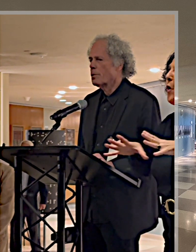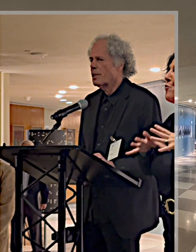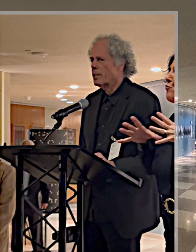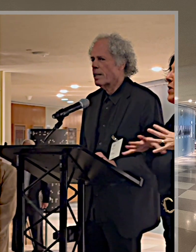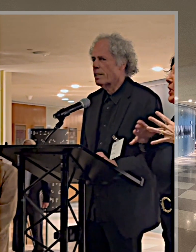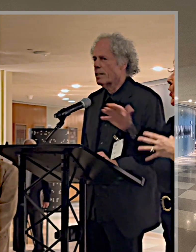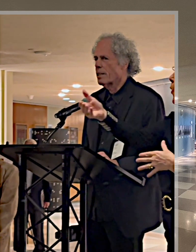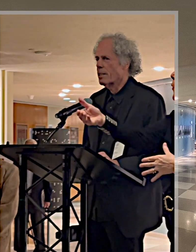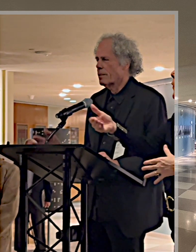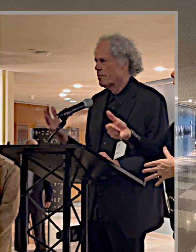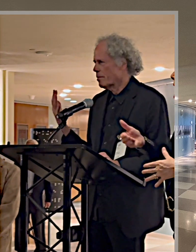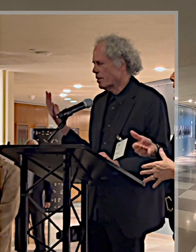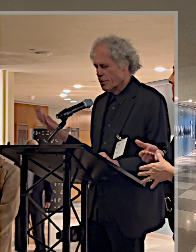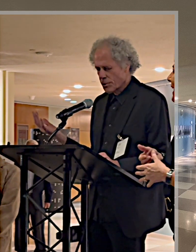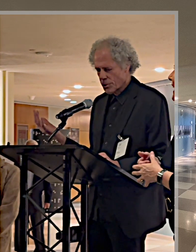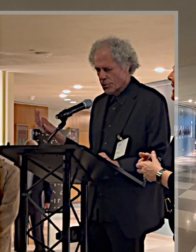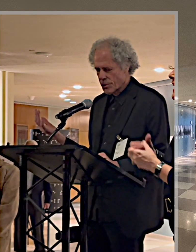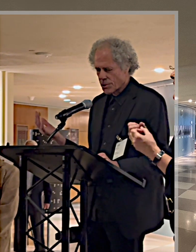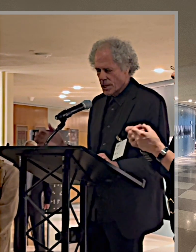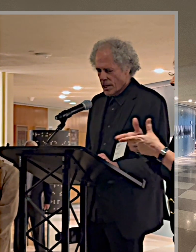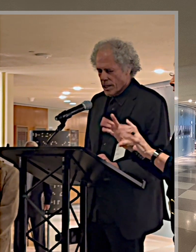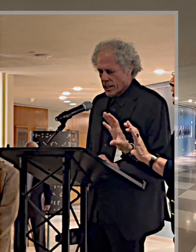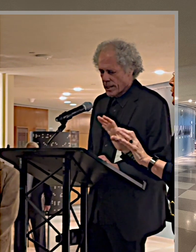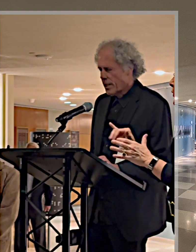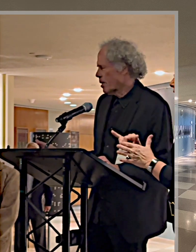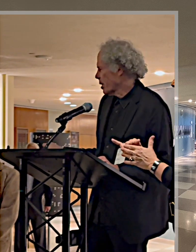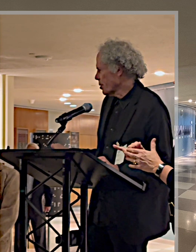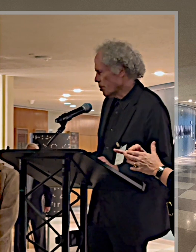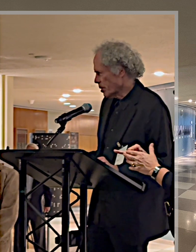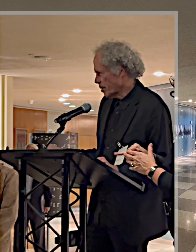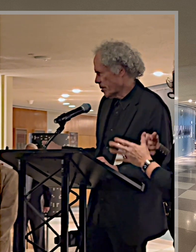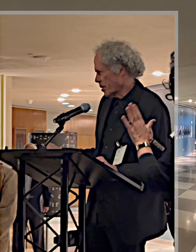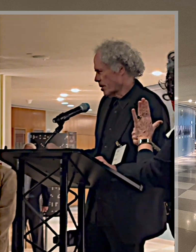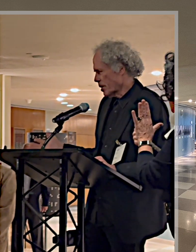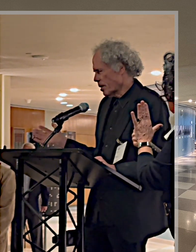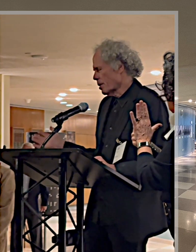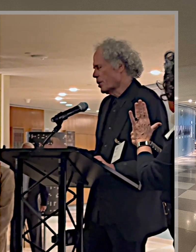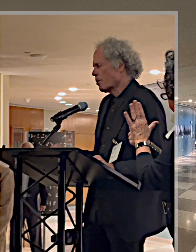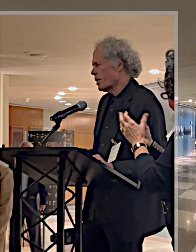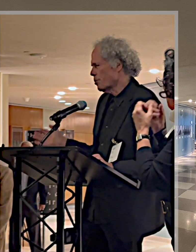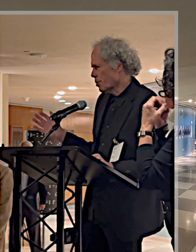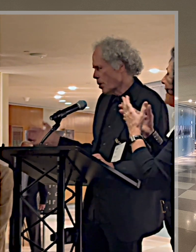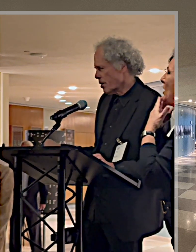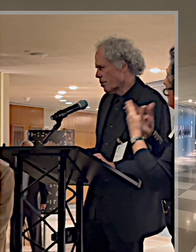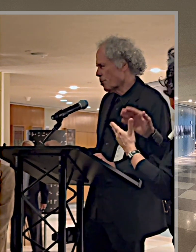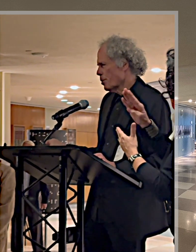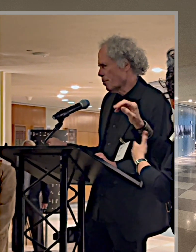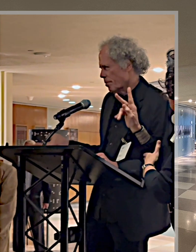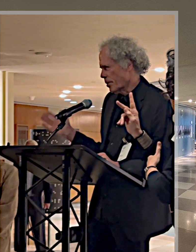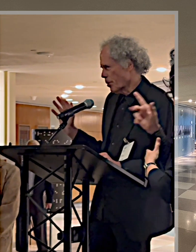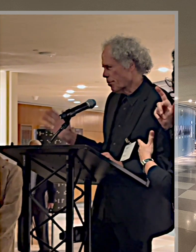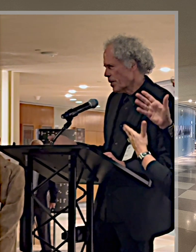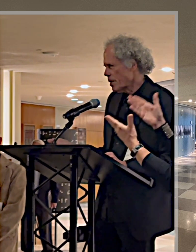and welcoming and allowed us to do this. And I owe an immense gratitude to Mark, who's